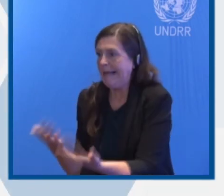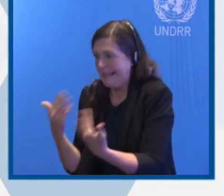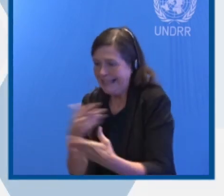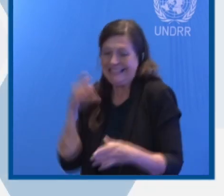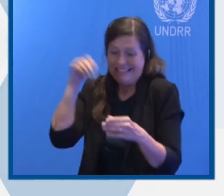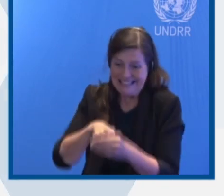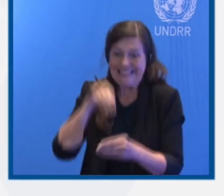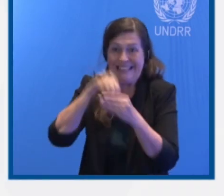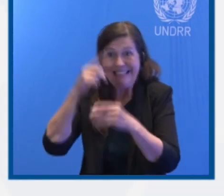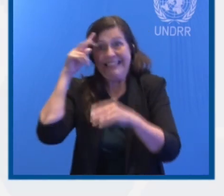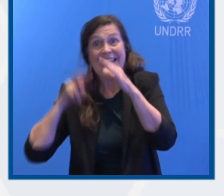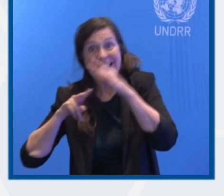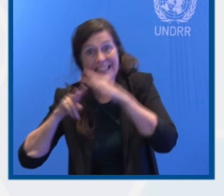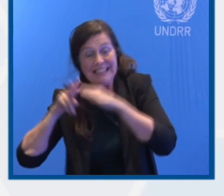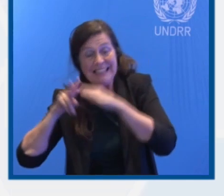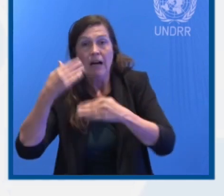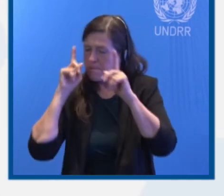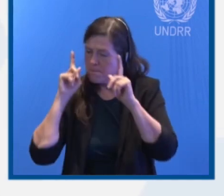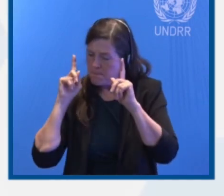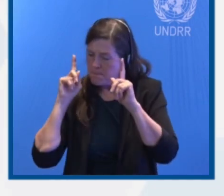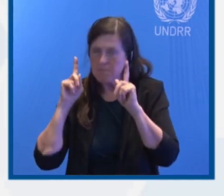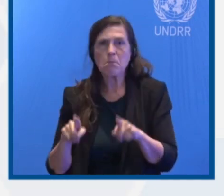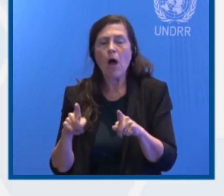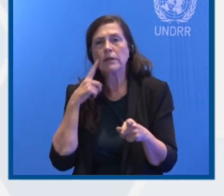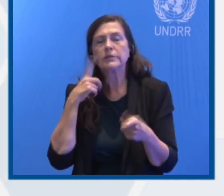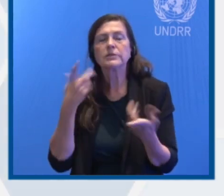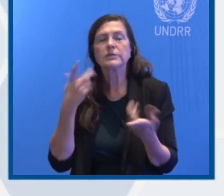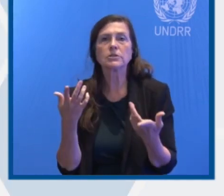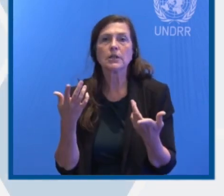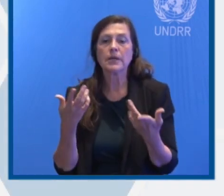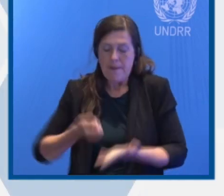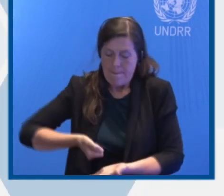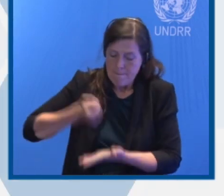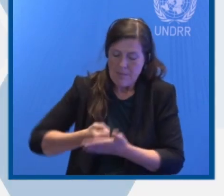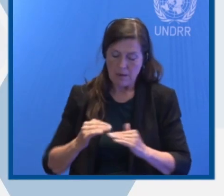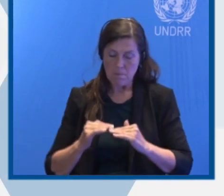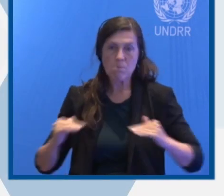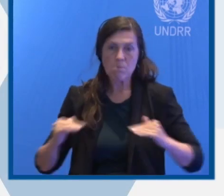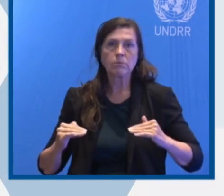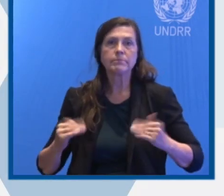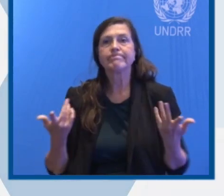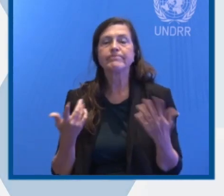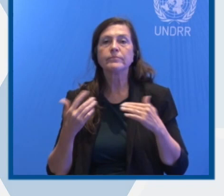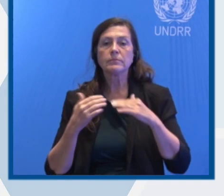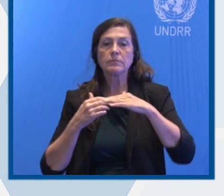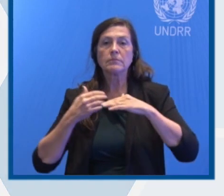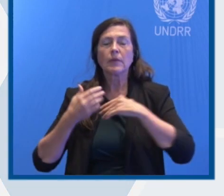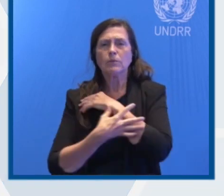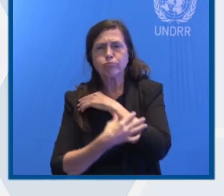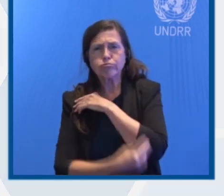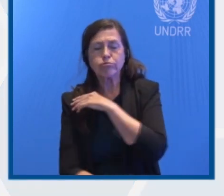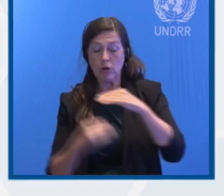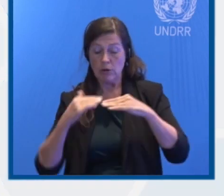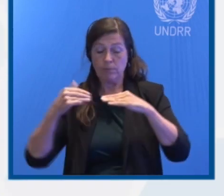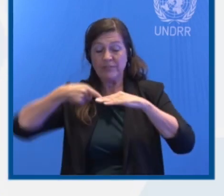need to ensure at least a minimum level of quality. Thank you very much to the